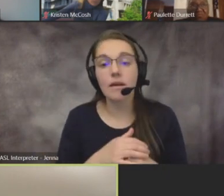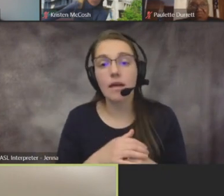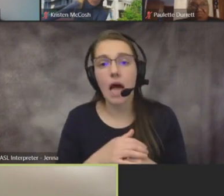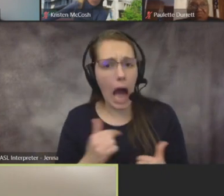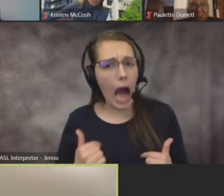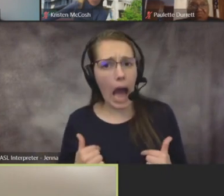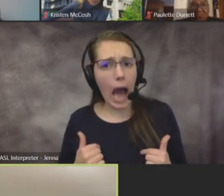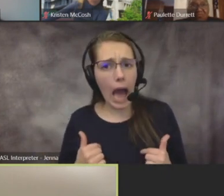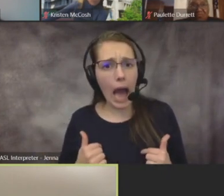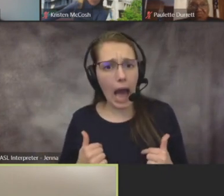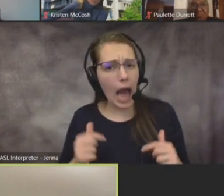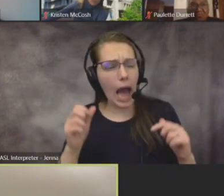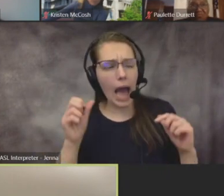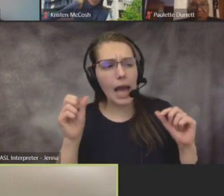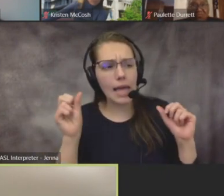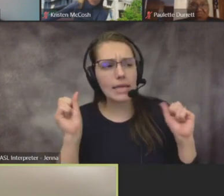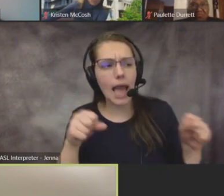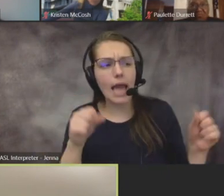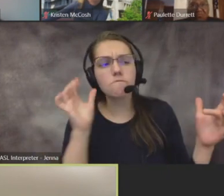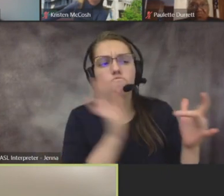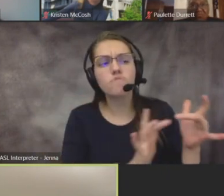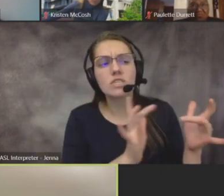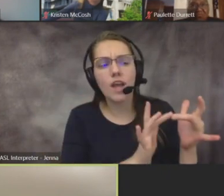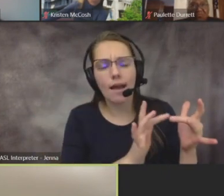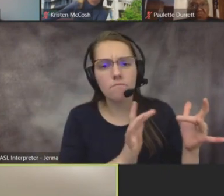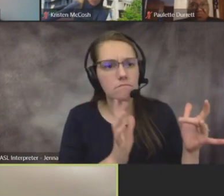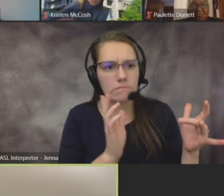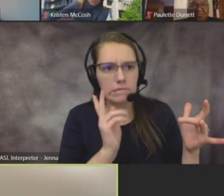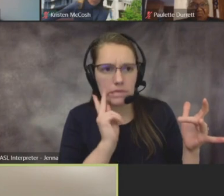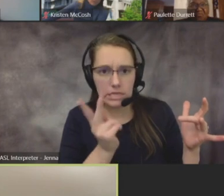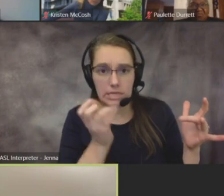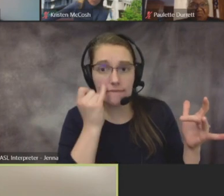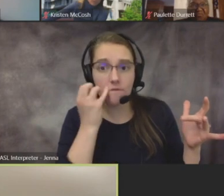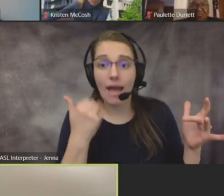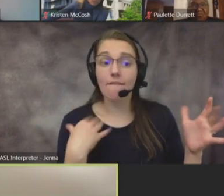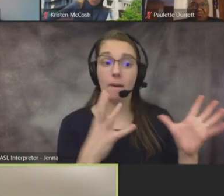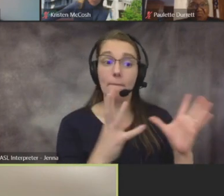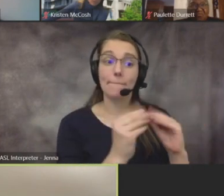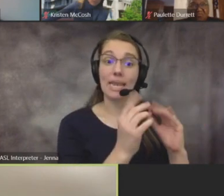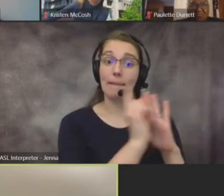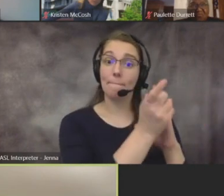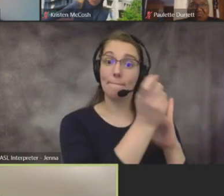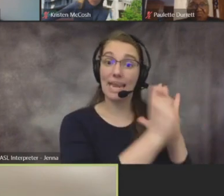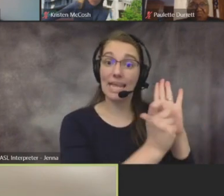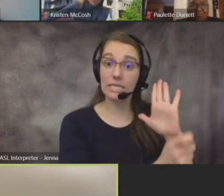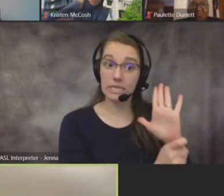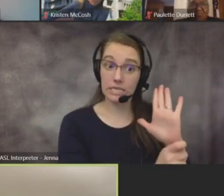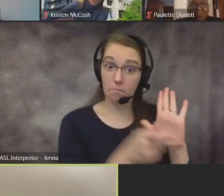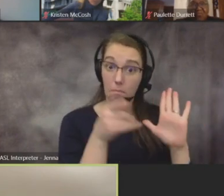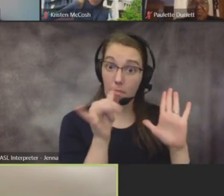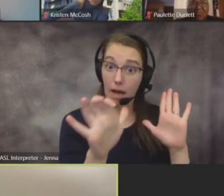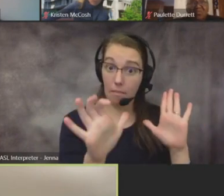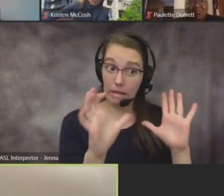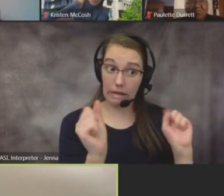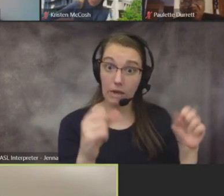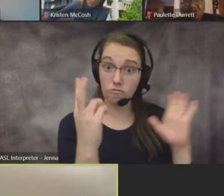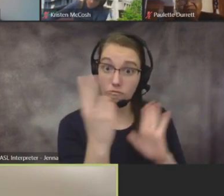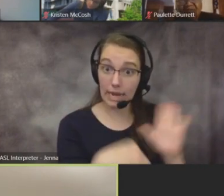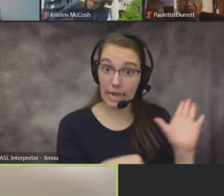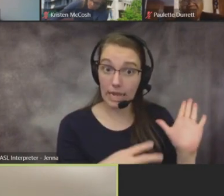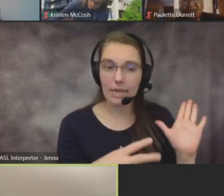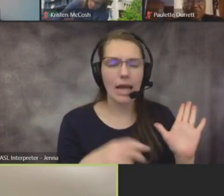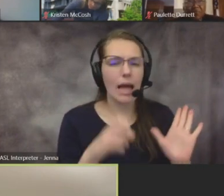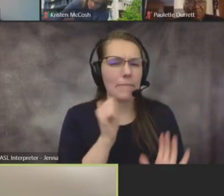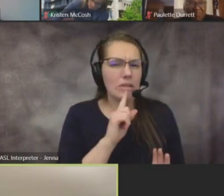I could reach out and see if those minutes are public, because I'm not sure if the task force is a